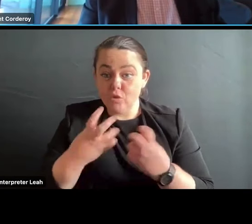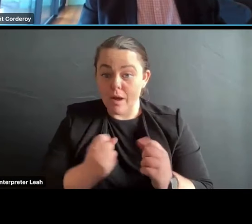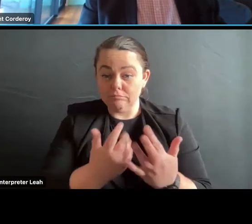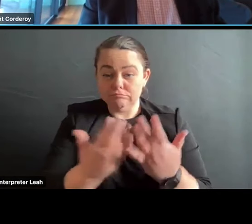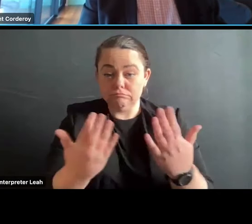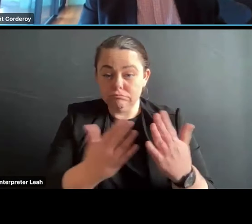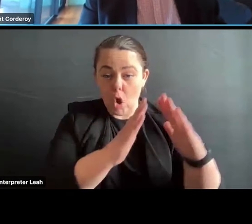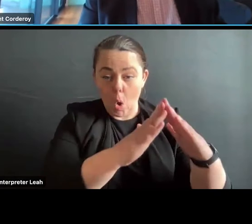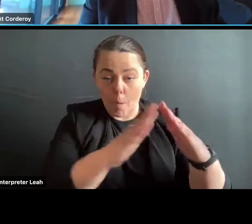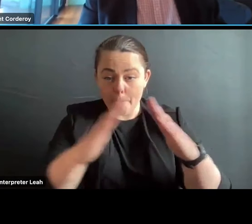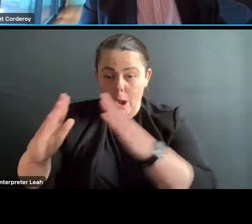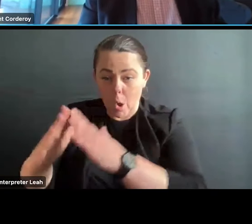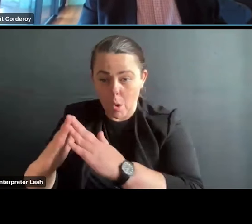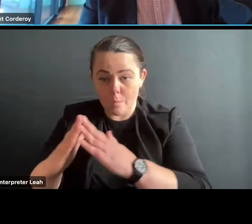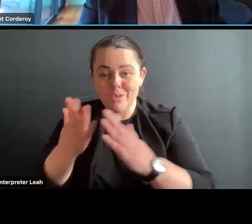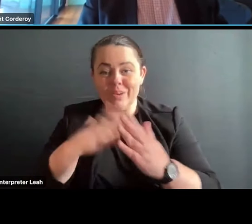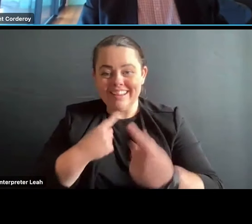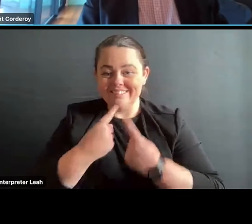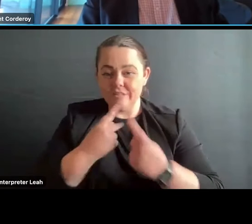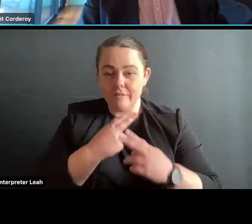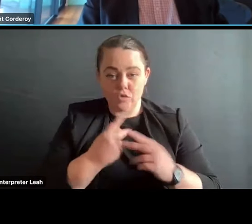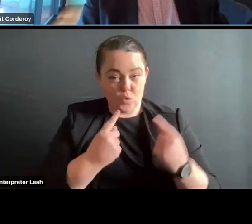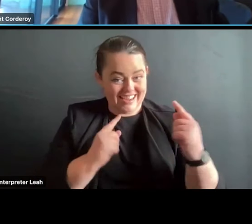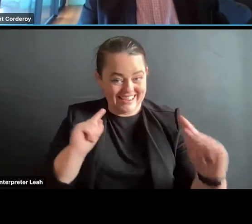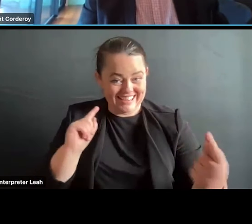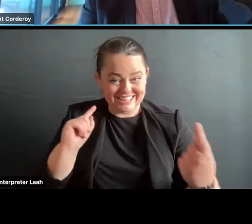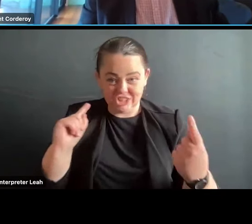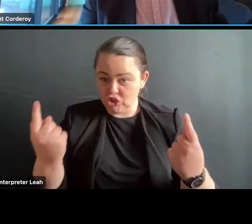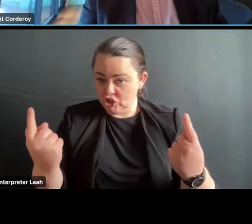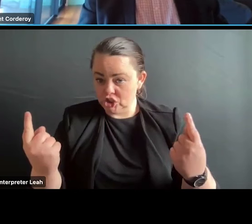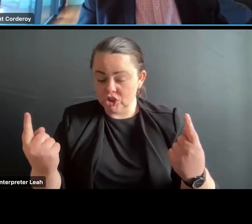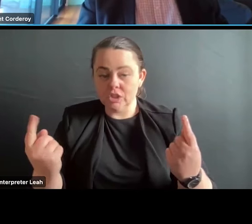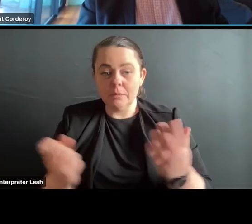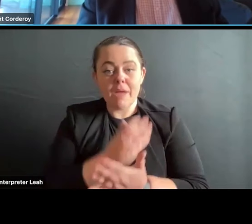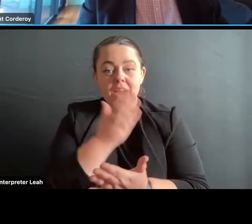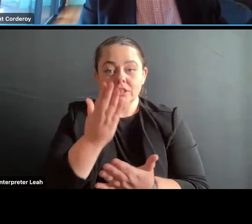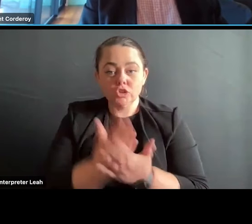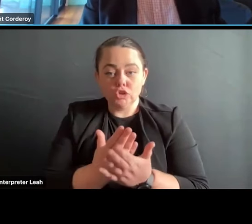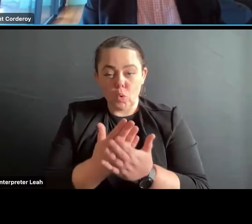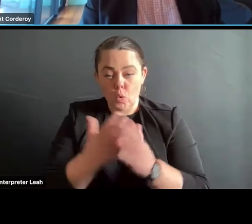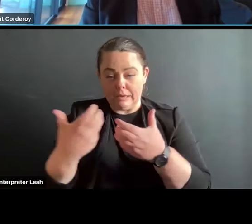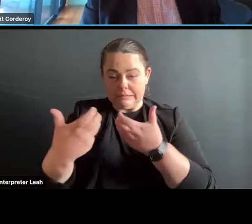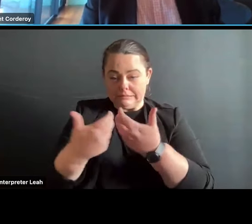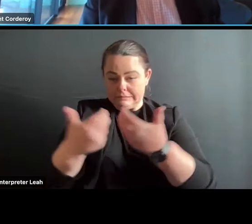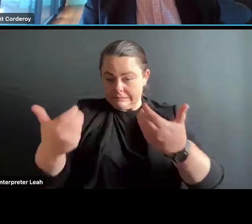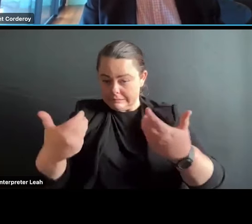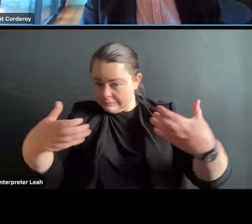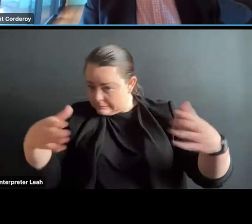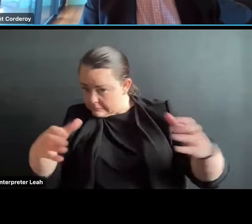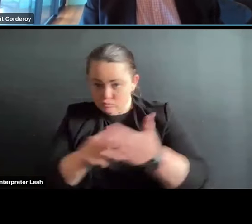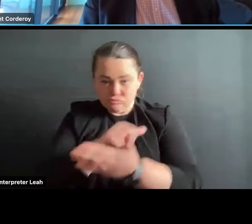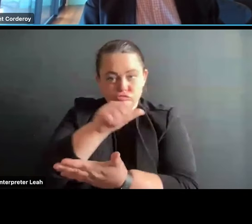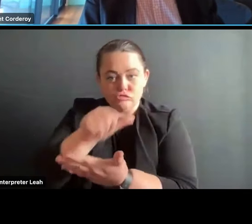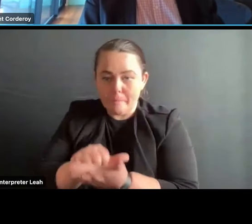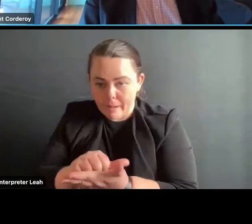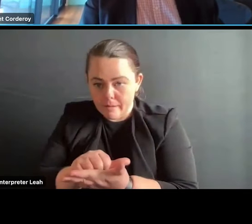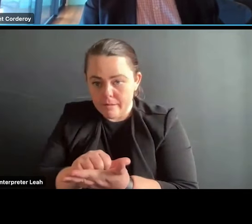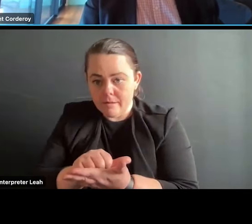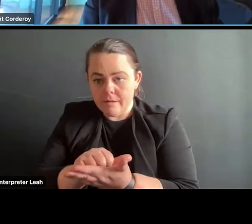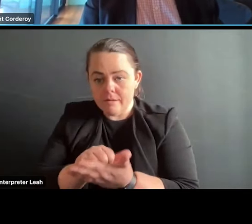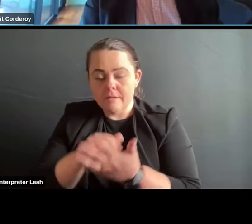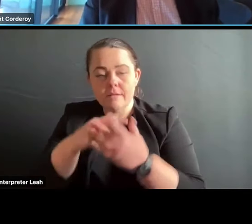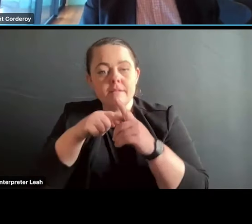the information for each NAPS ID and make a proper allocation between the two based on reasonableness, based